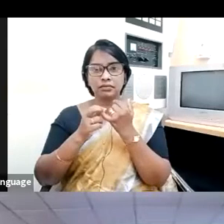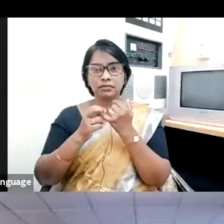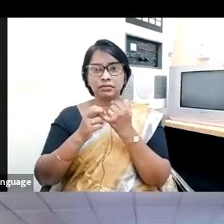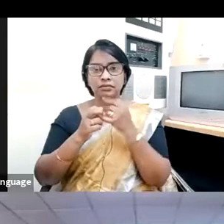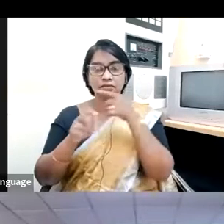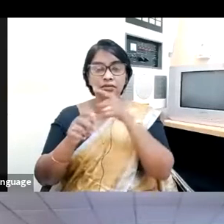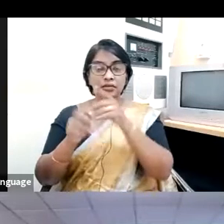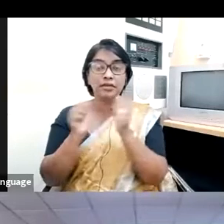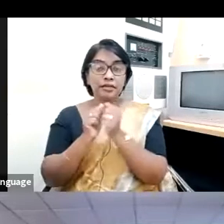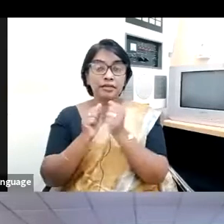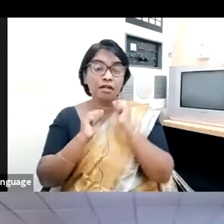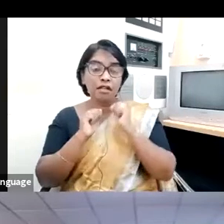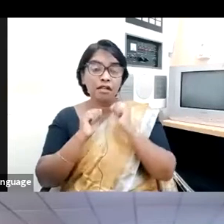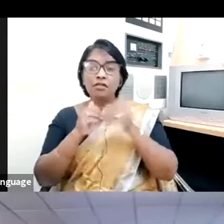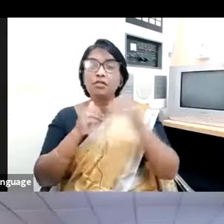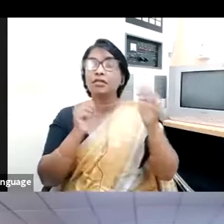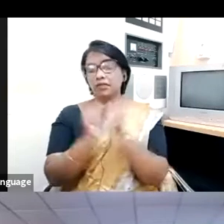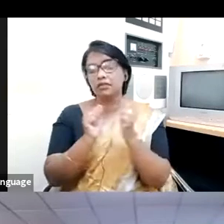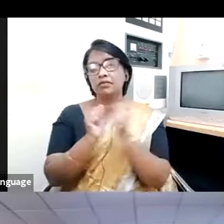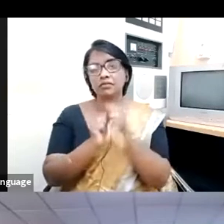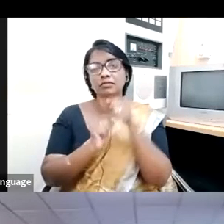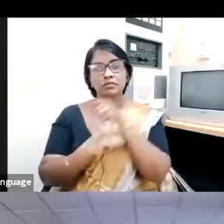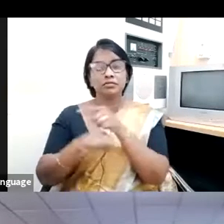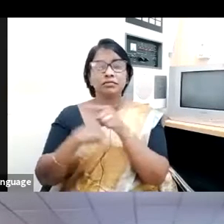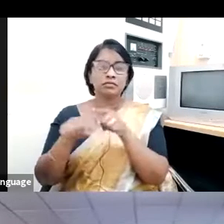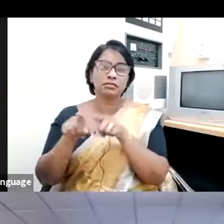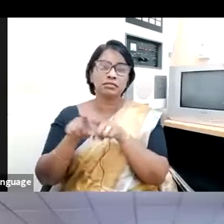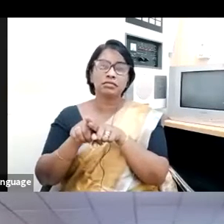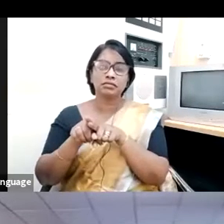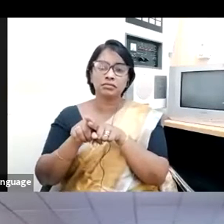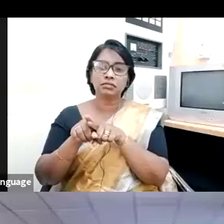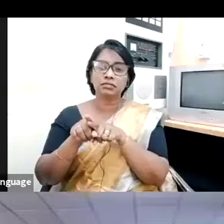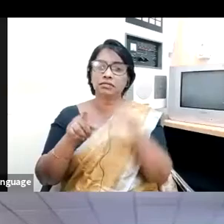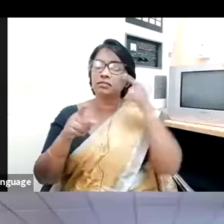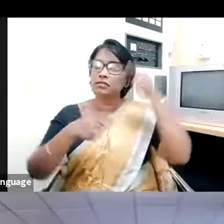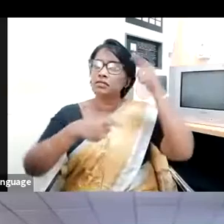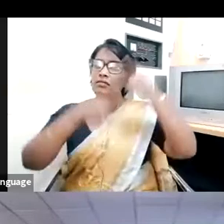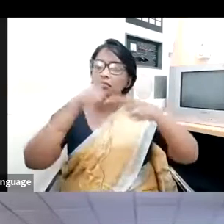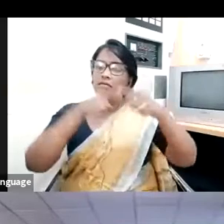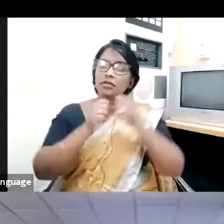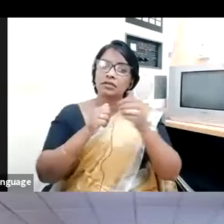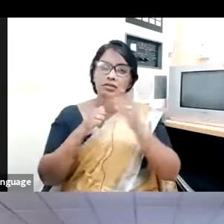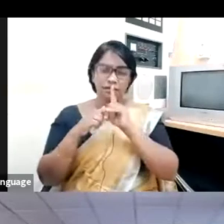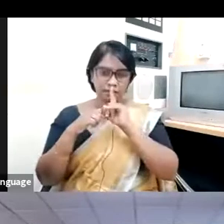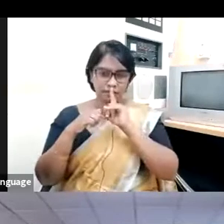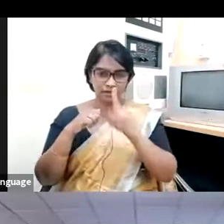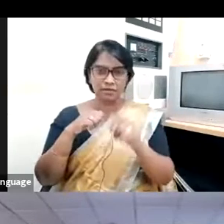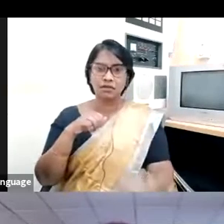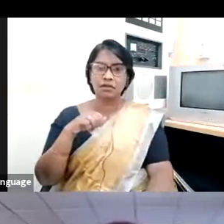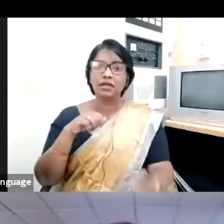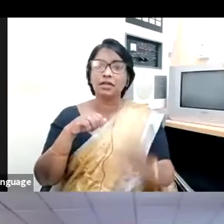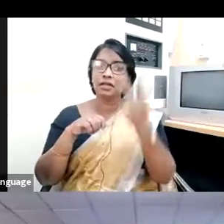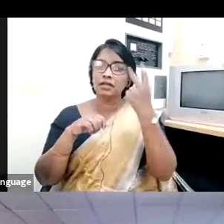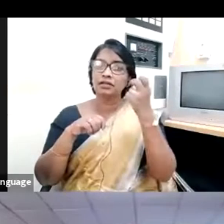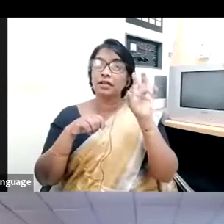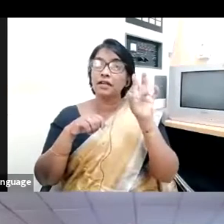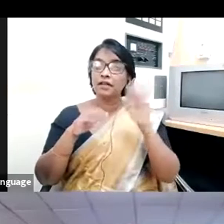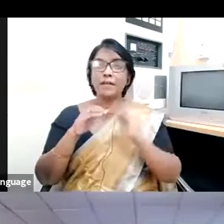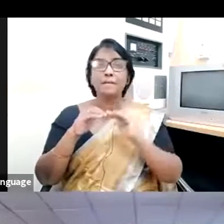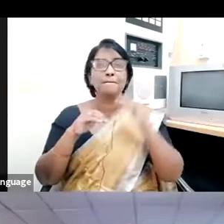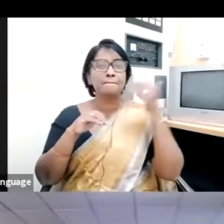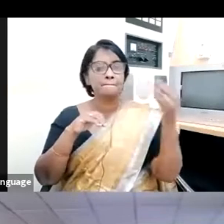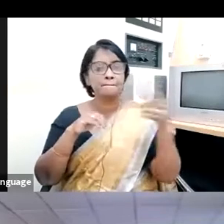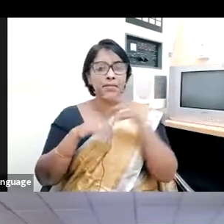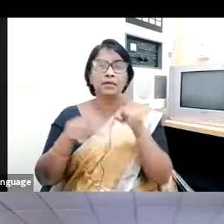2025. Don't wait for beyond 2025. because the World Meteorological Organization